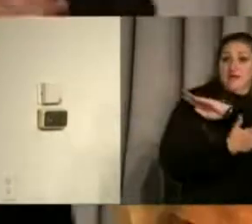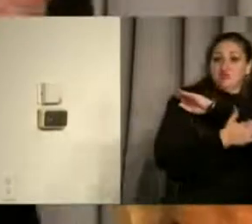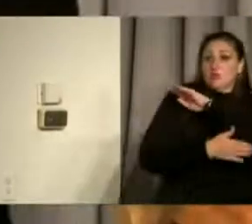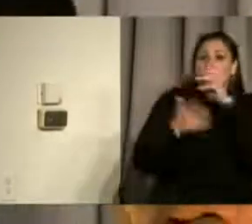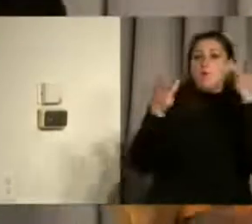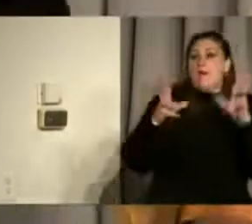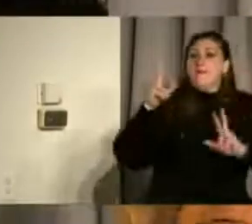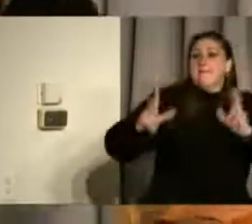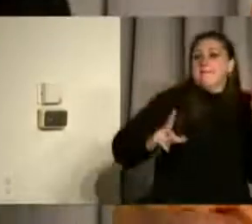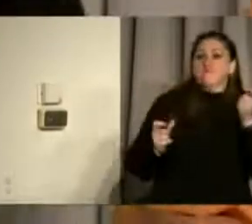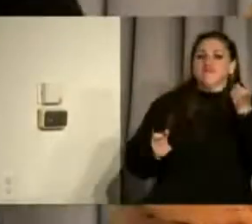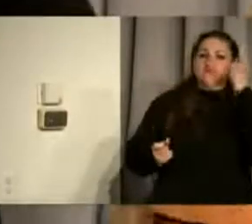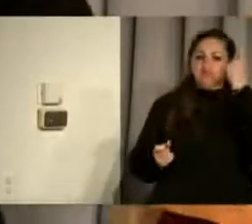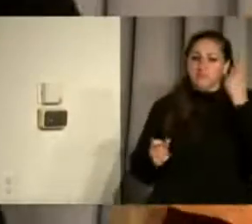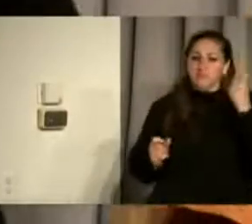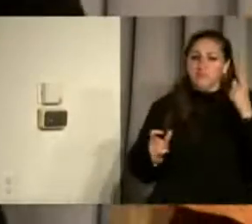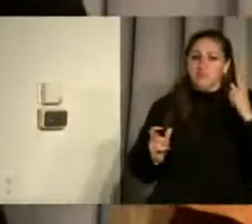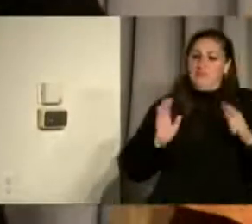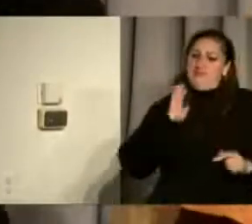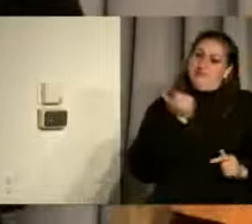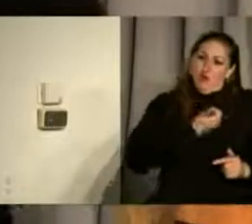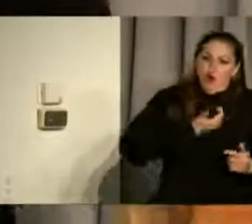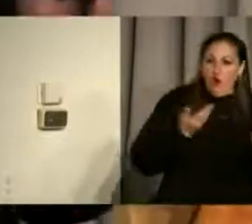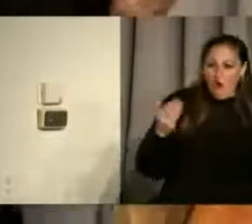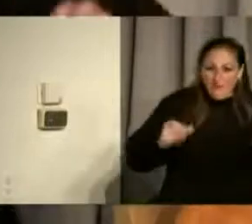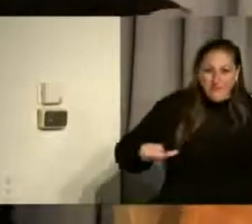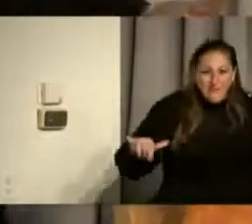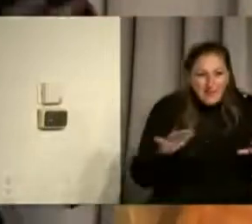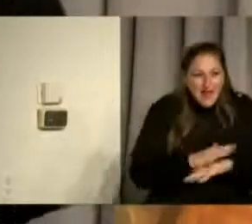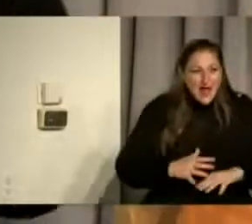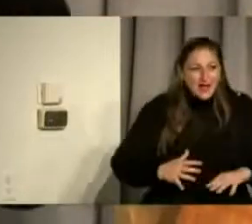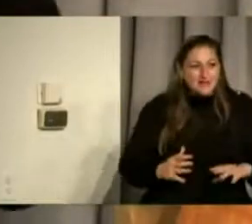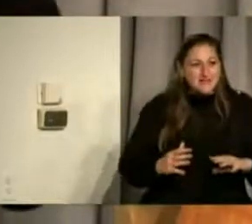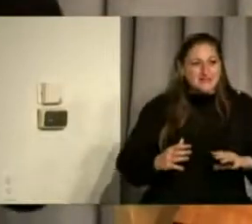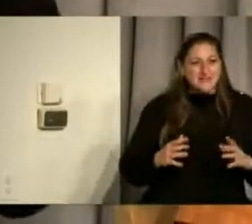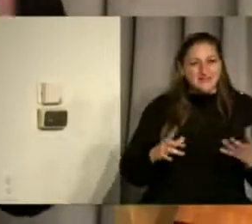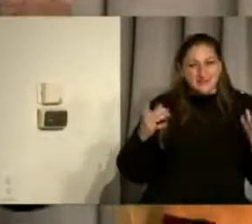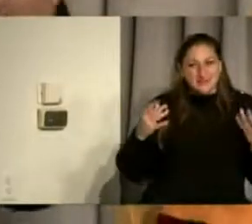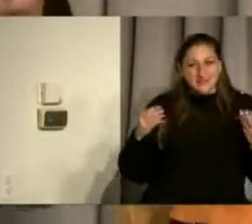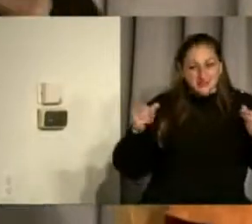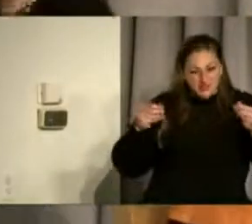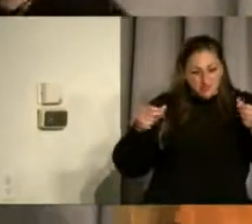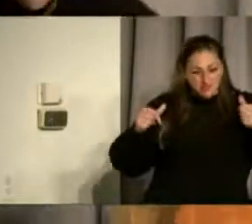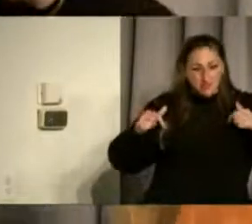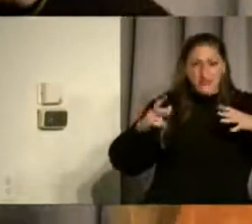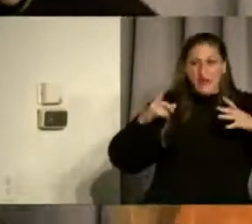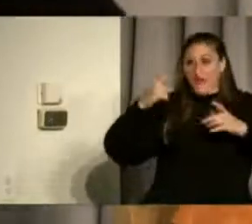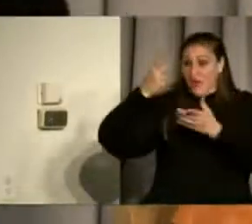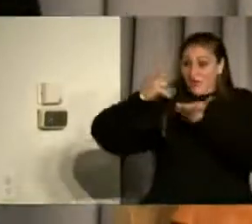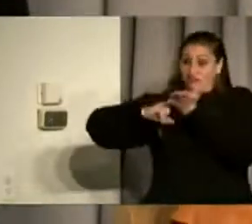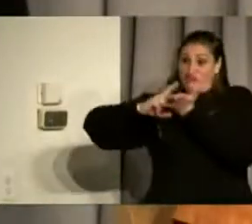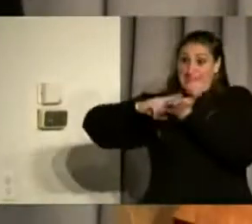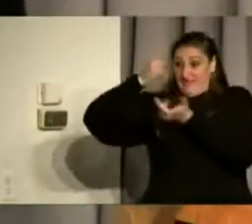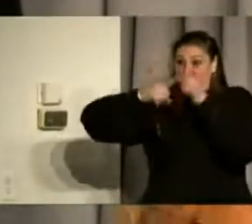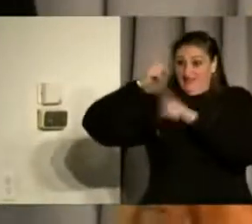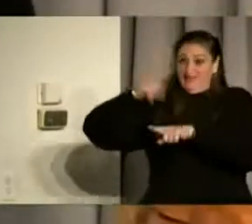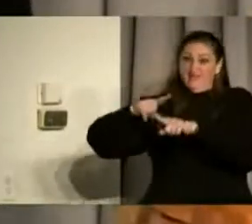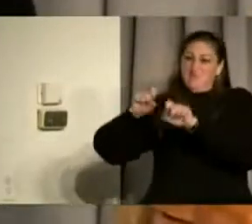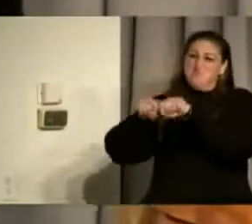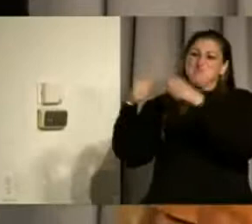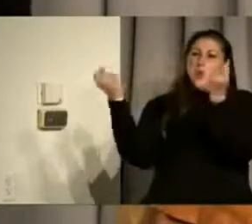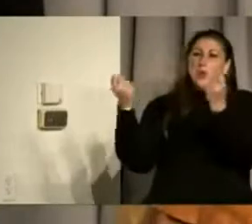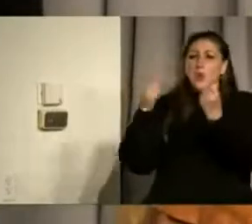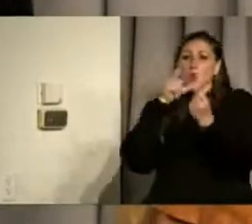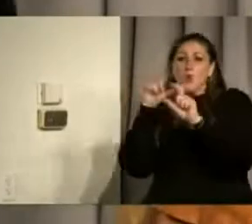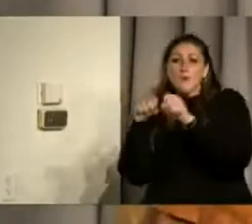to understand that this is our land. You broke the treaties. The treaties are broke. We didn't